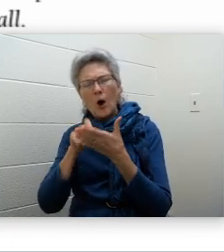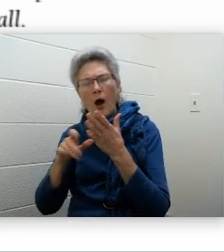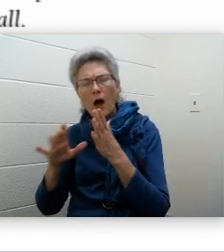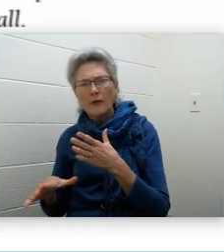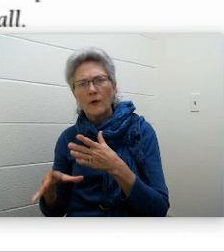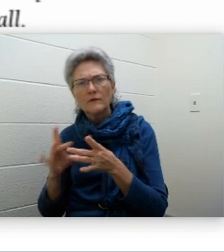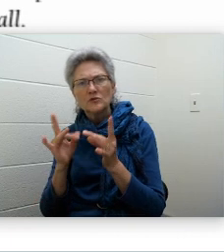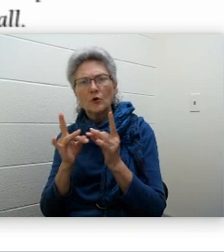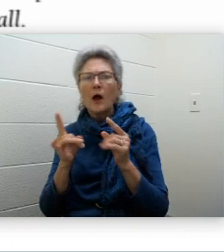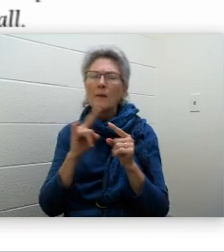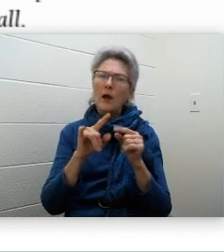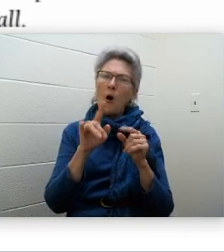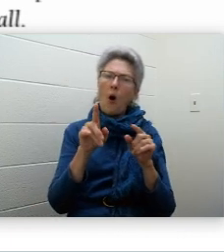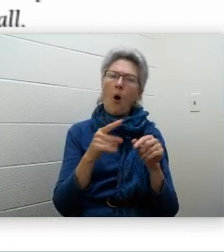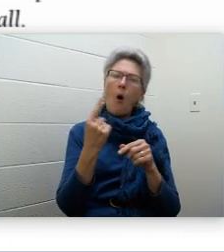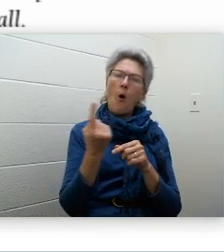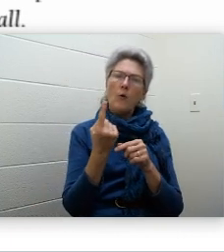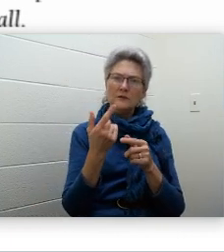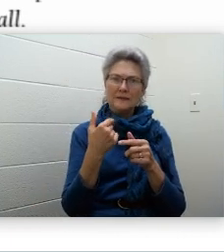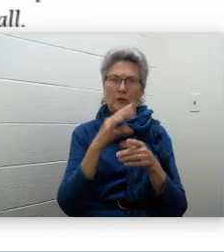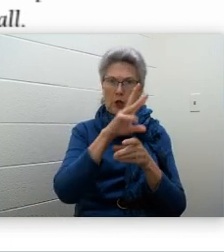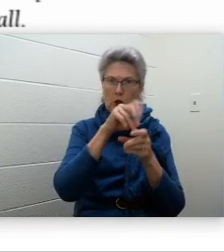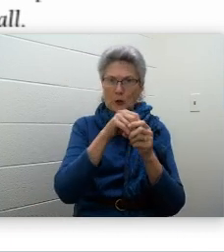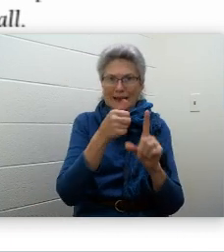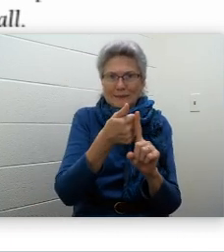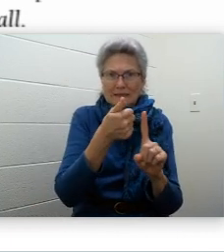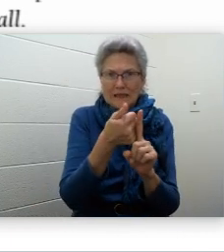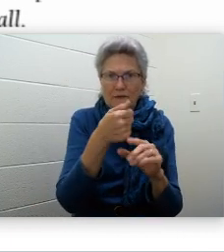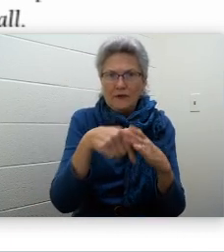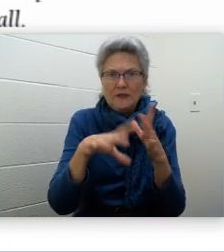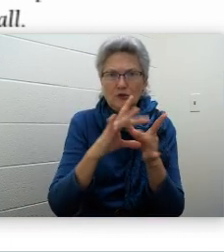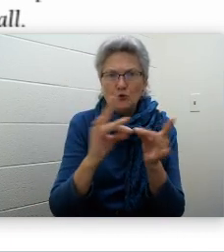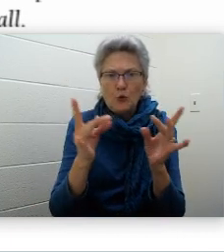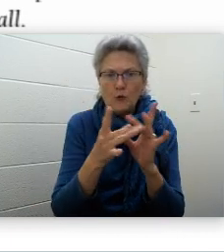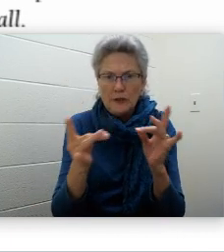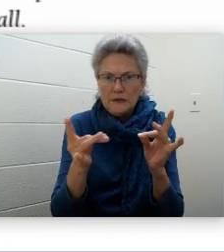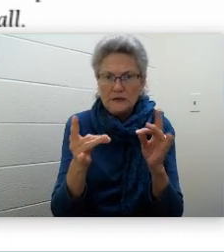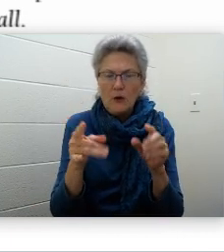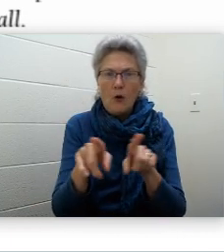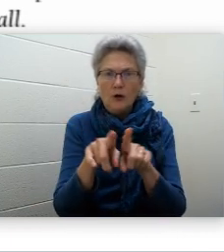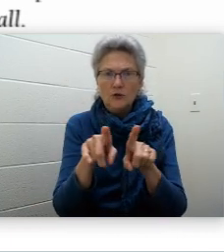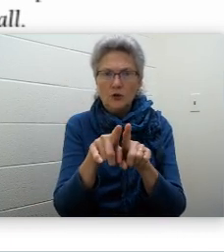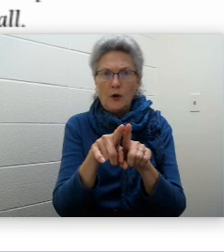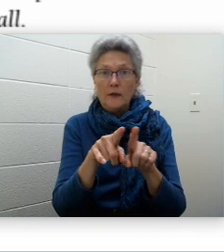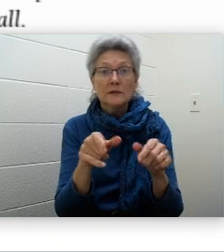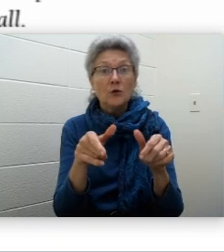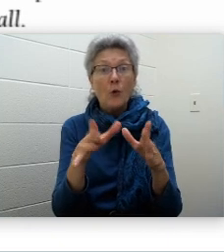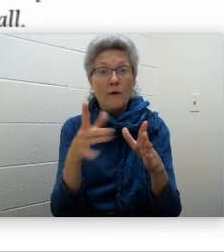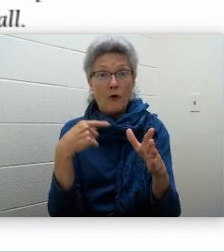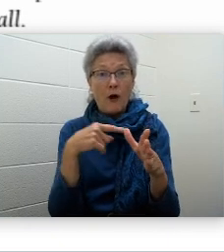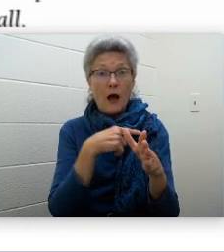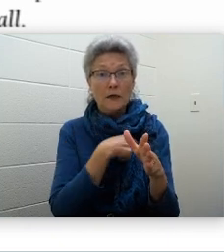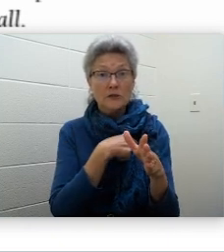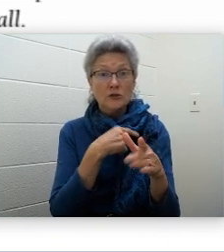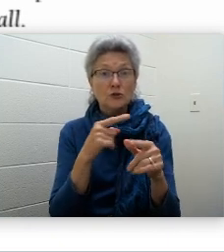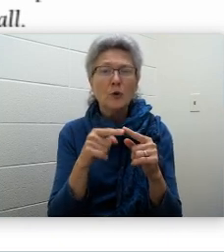these texts, he always likes to include himself in these stories as well. Again, this is a way for us